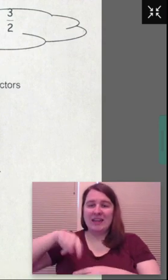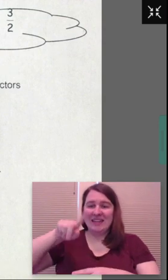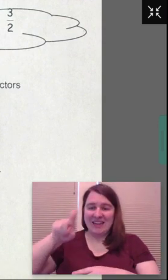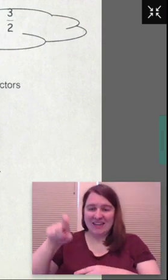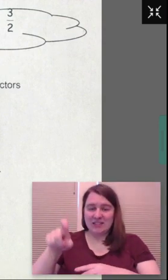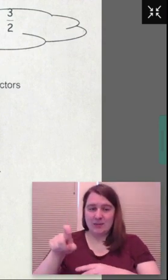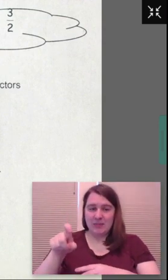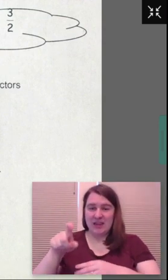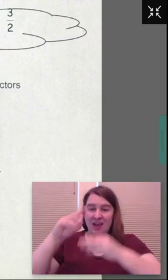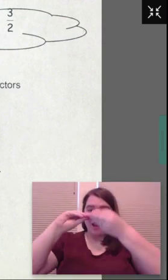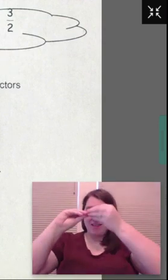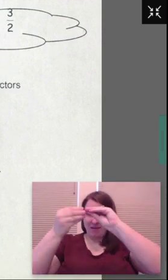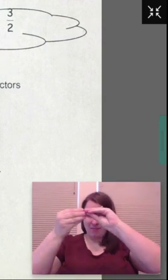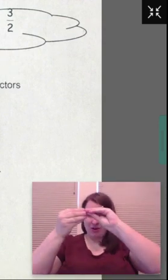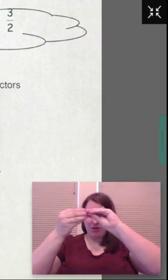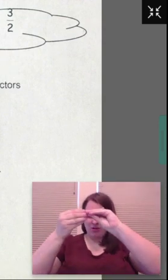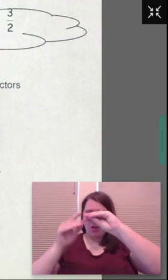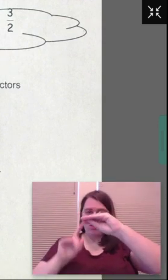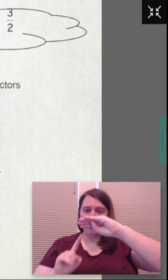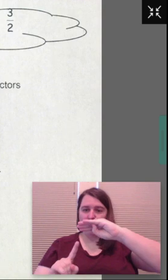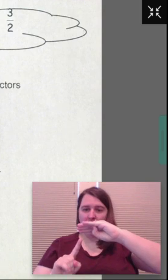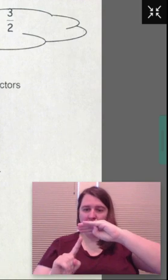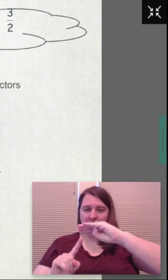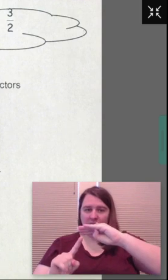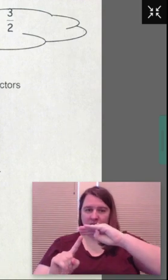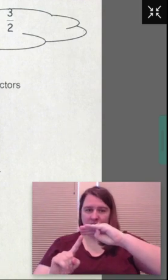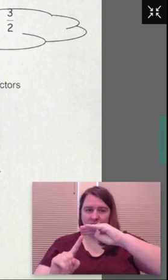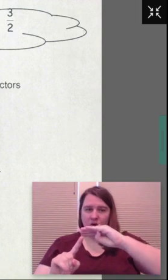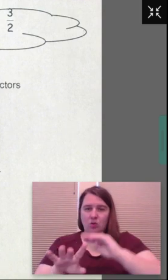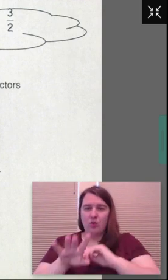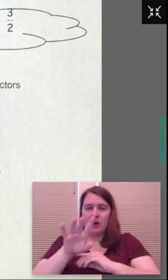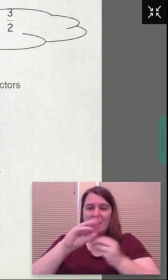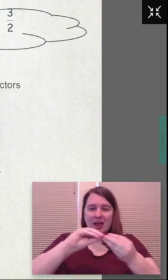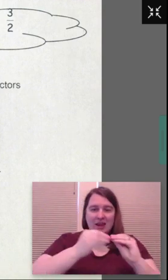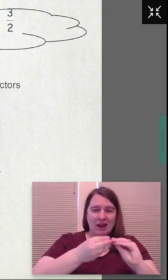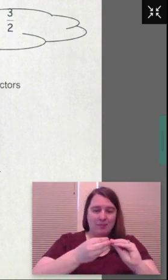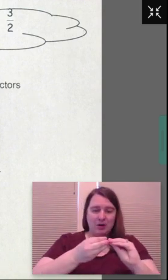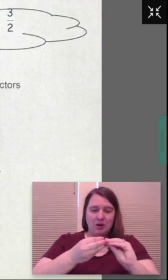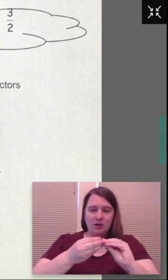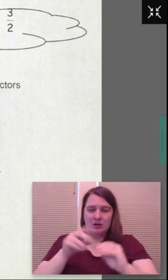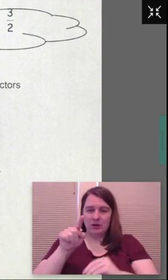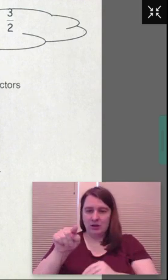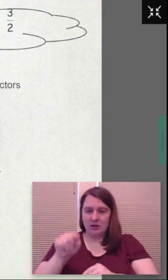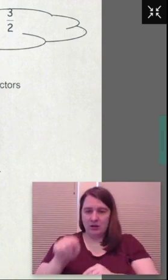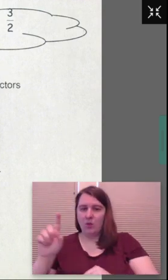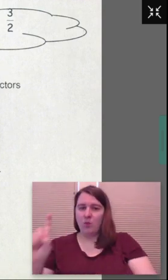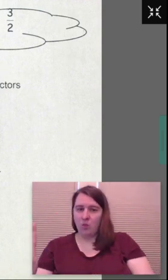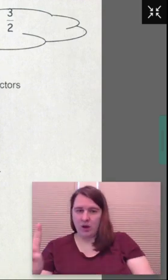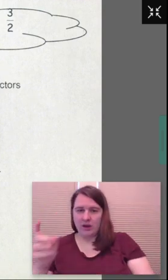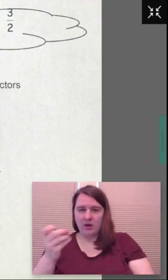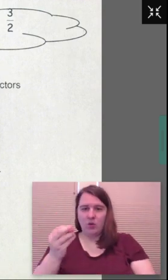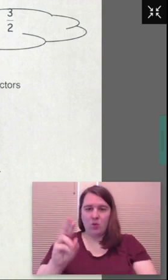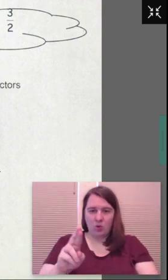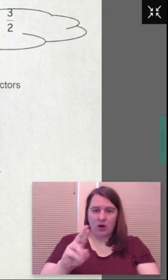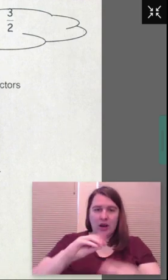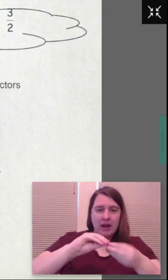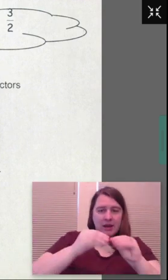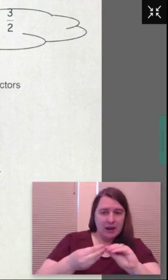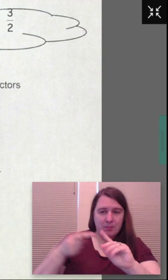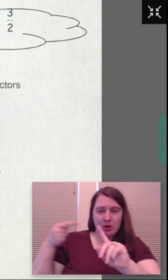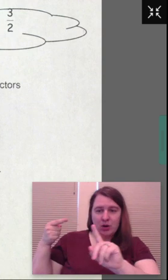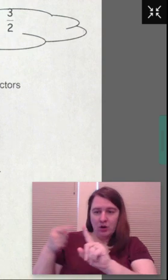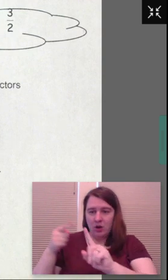So we need it to be a number and then 1, or number 1,